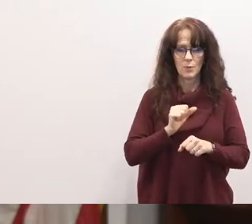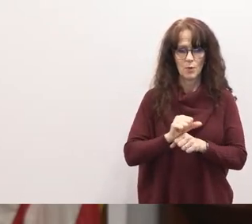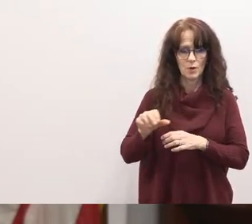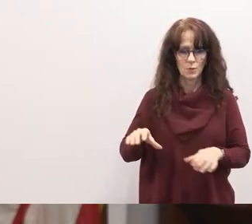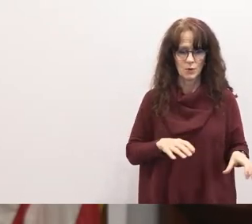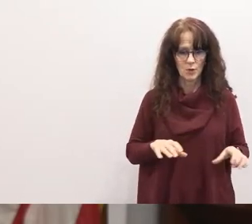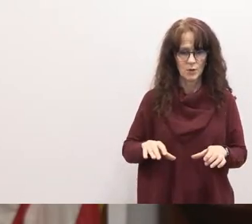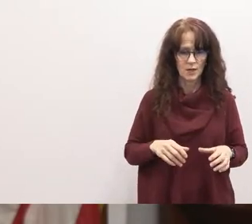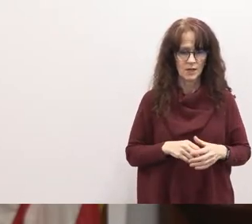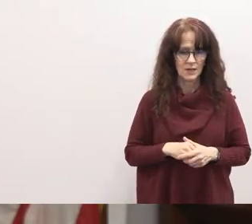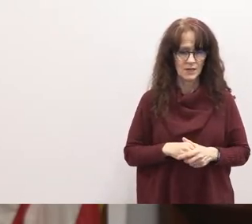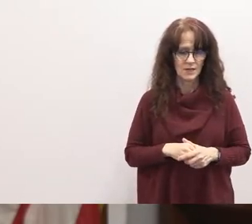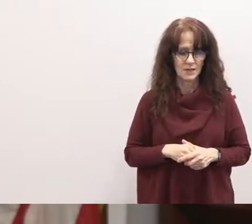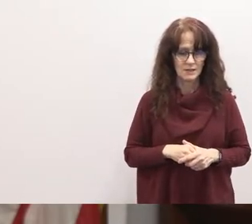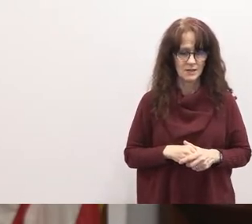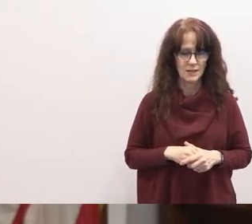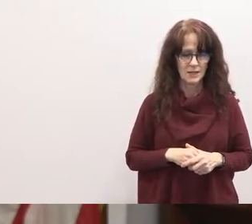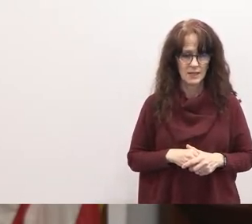doing. So